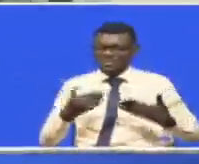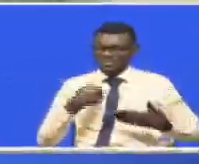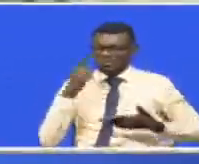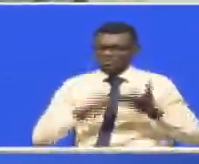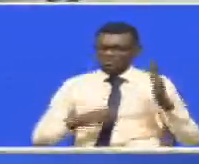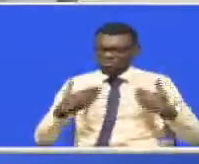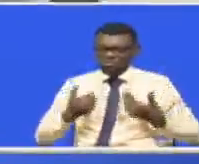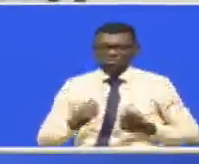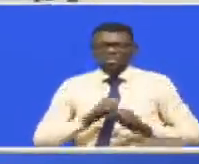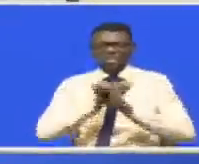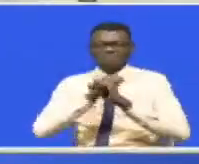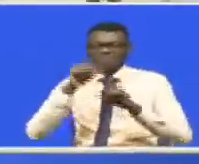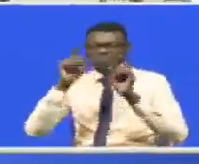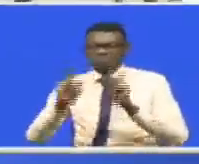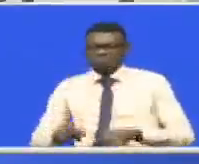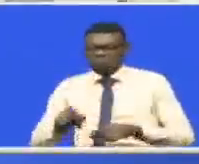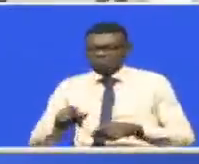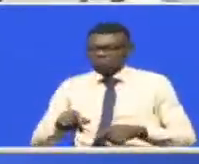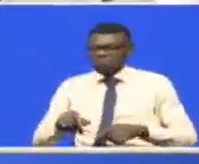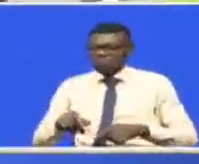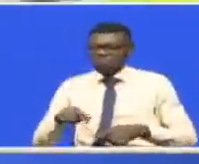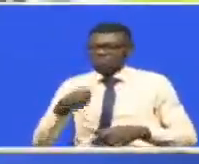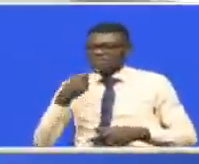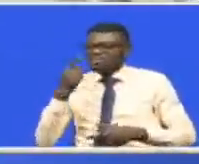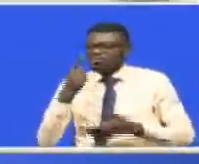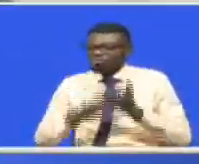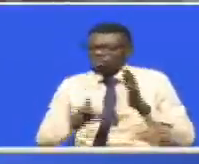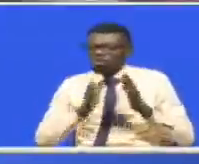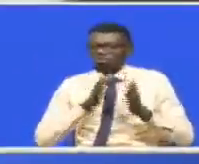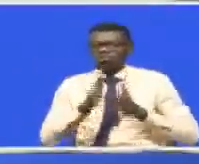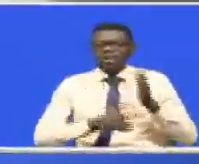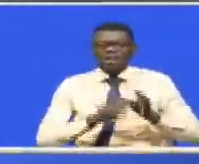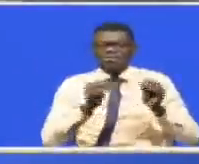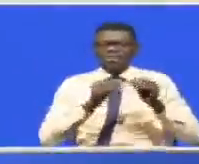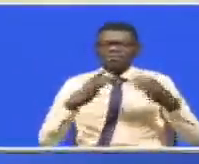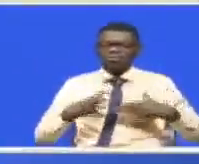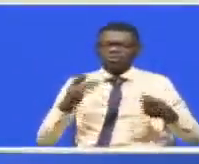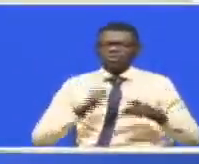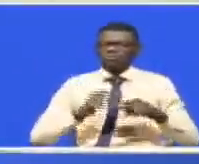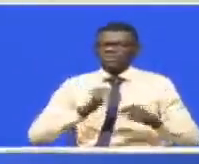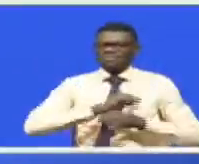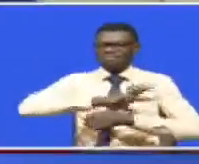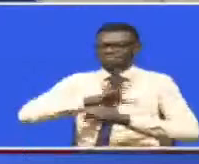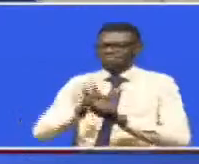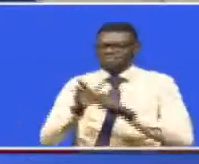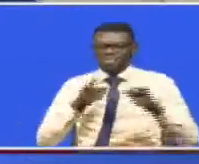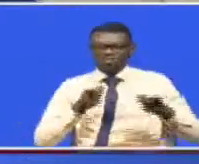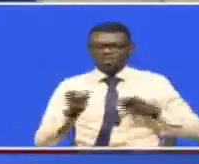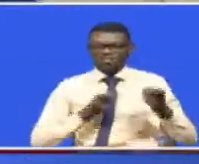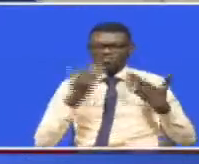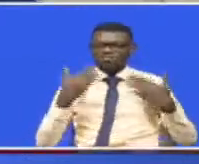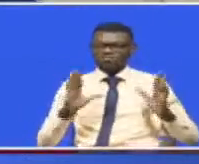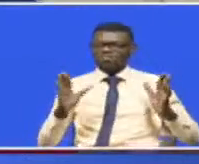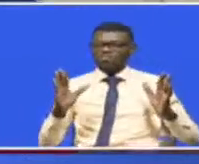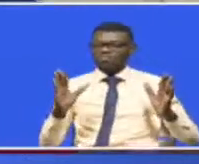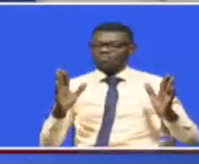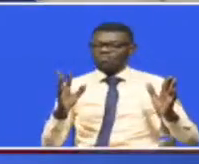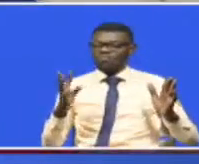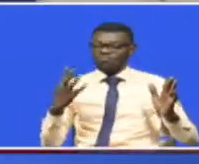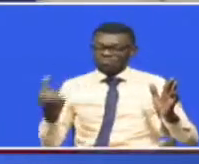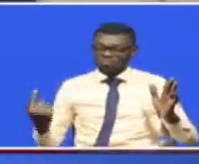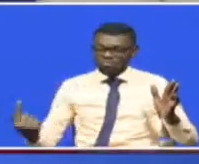safety as he promised a grand Meet the People tour once the pandemic is under control. Each one of us, we are